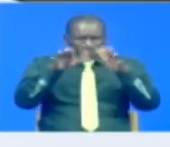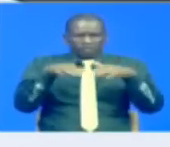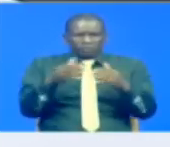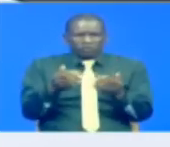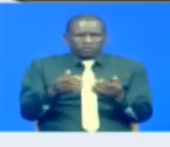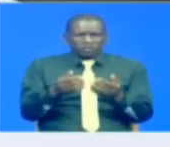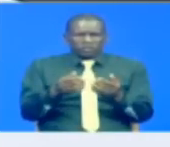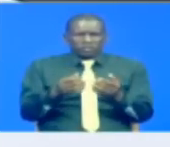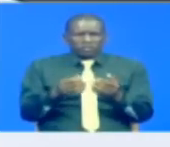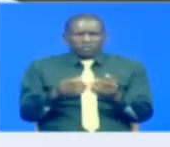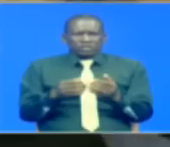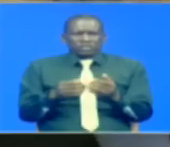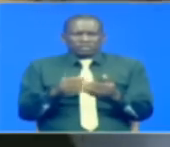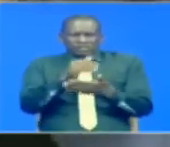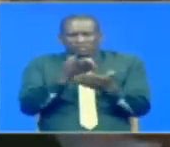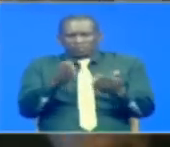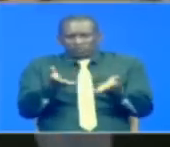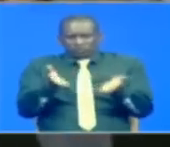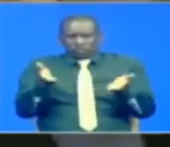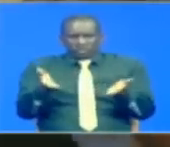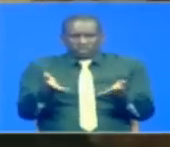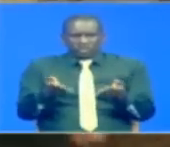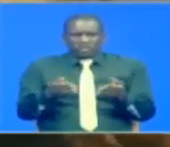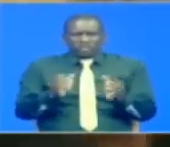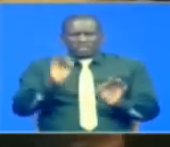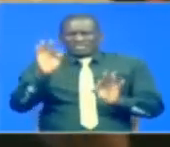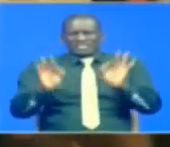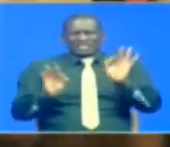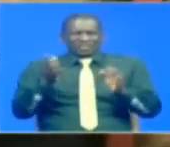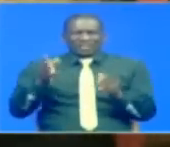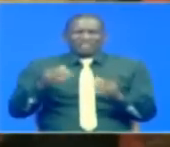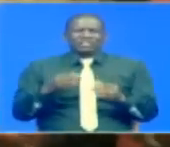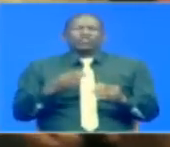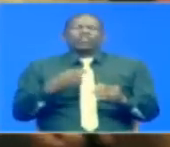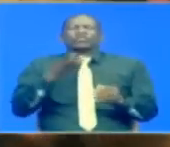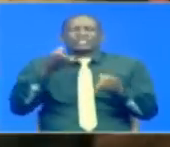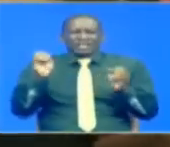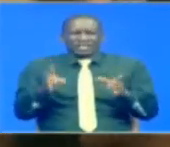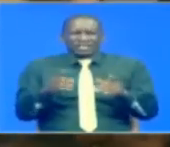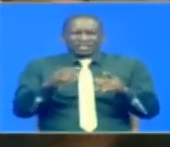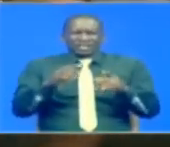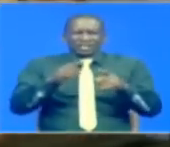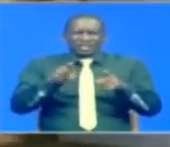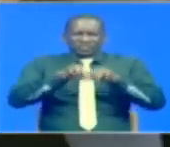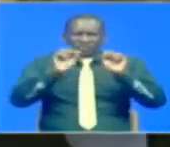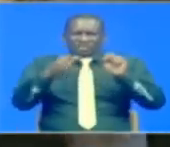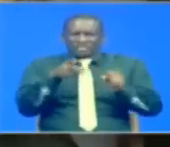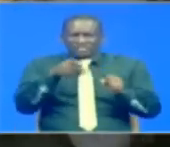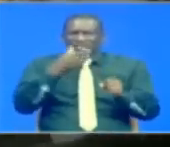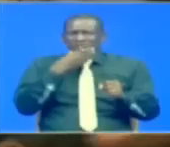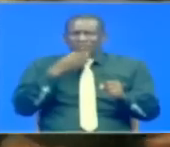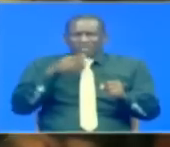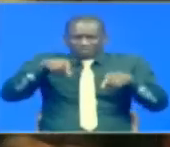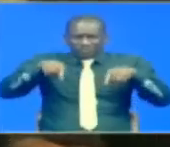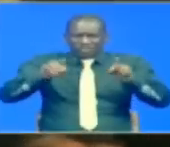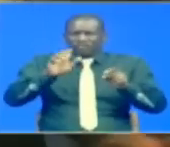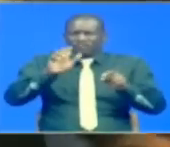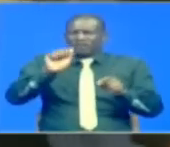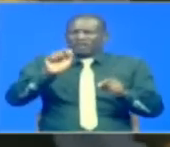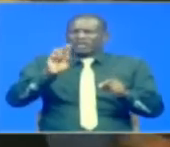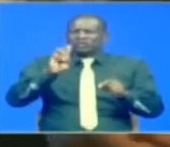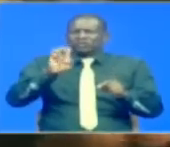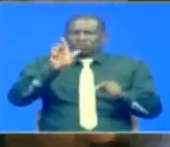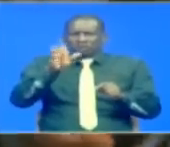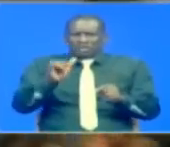jig earlier today, and it doesn't have audio, but as you can see, that is a man himself, Atwoli. Francis Atwoli,